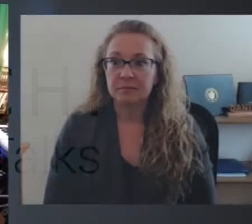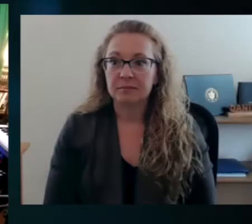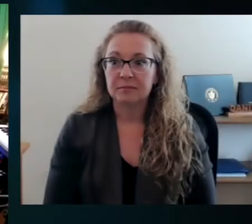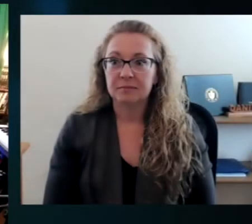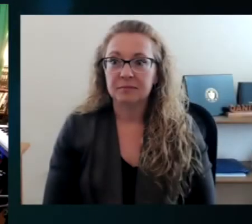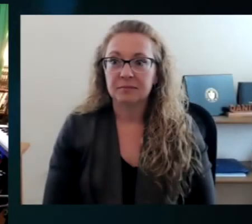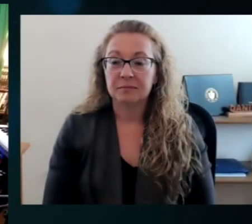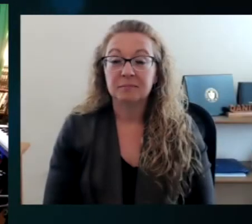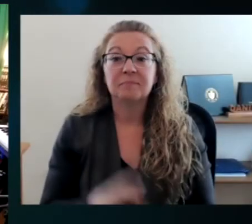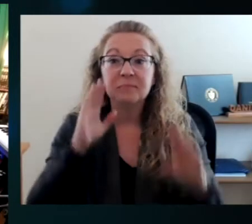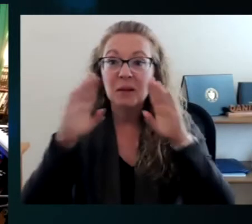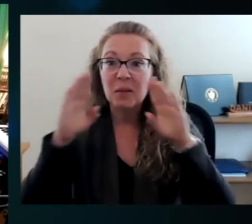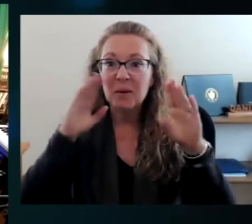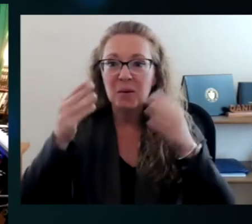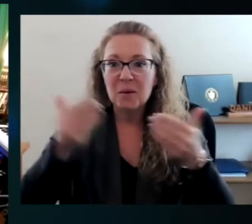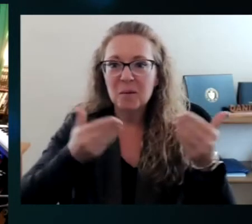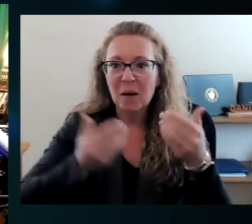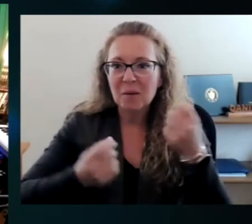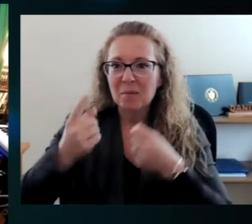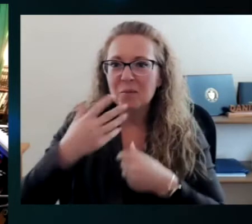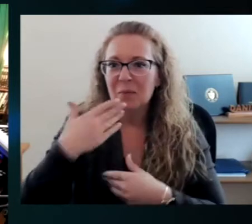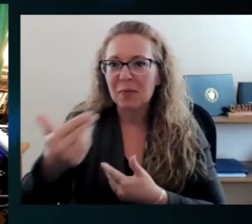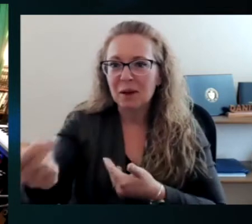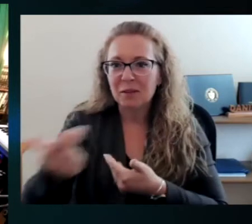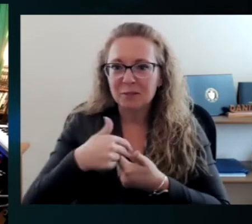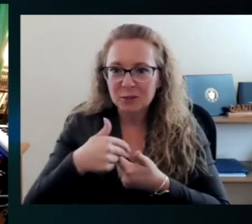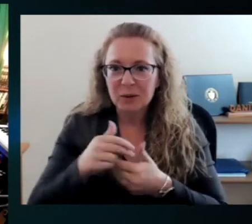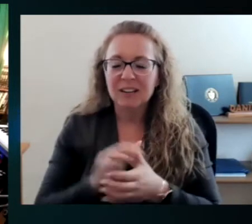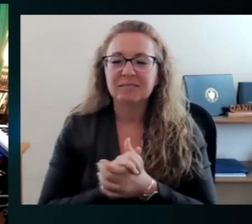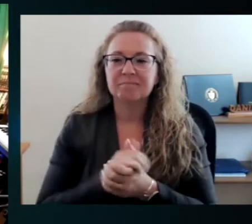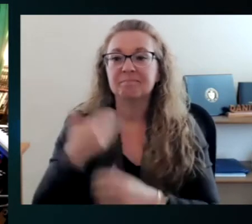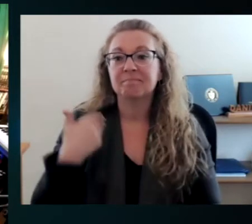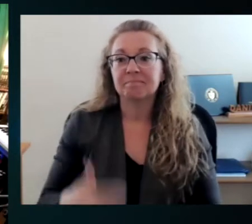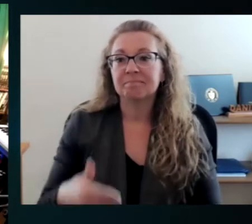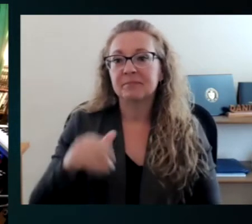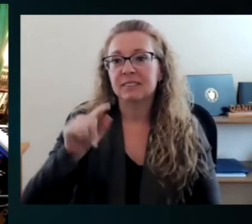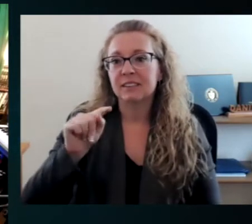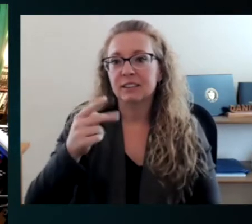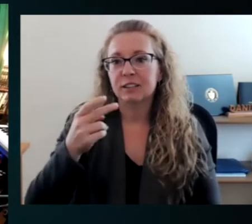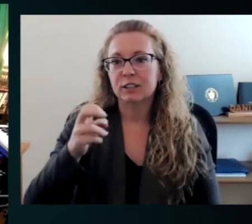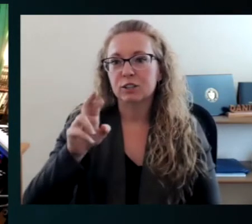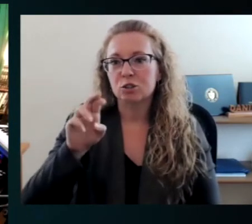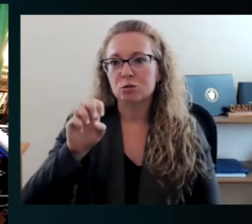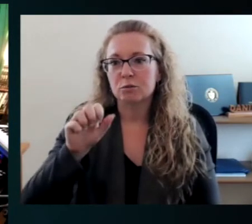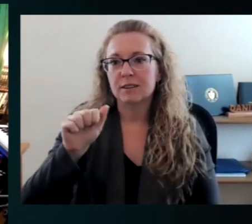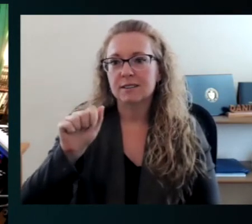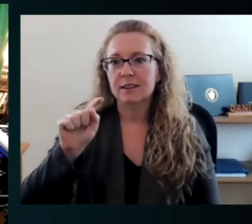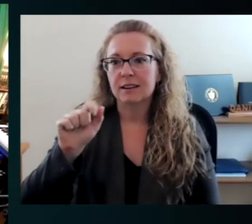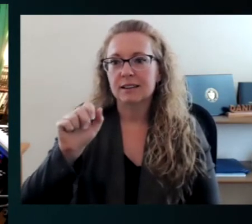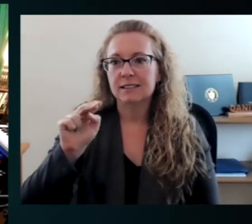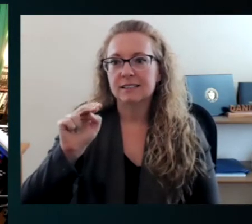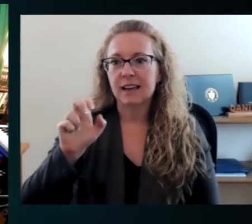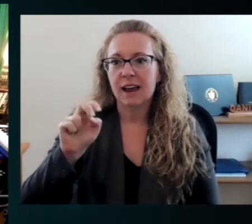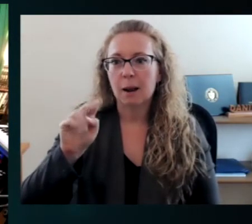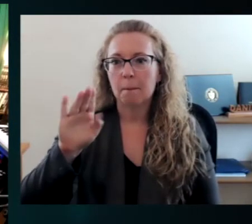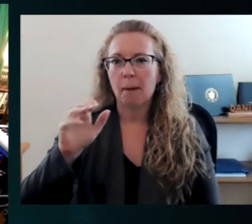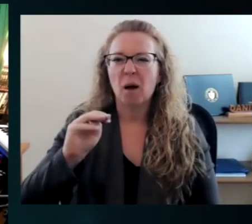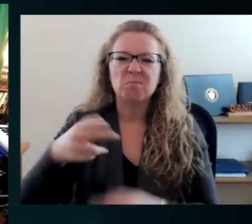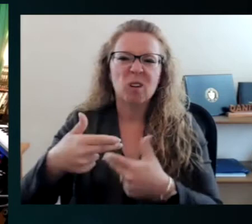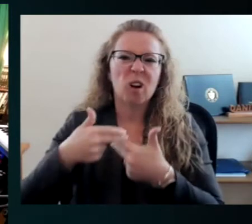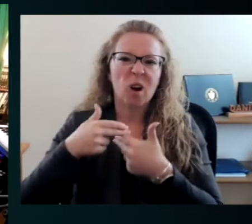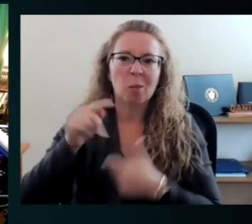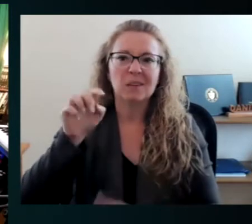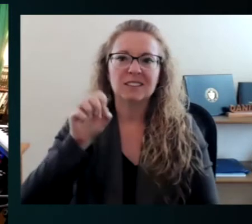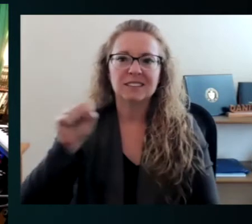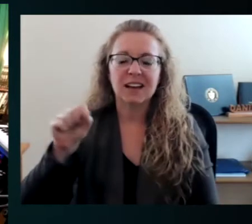Welcome, everybody. Thank you for being here. My name is Teresa Jean Tannenbaum. You can call me Tess. My pronouns are she,